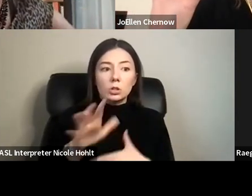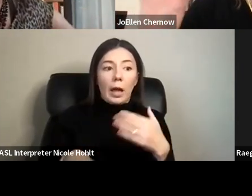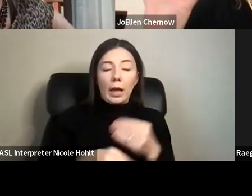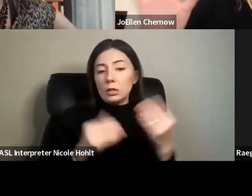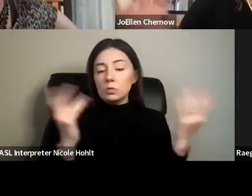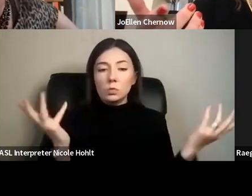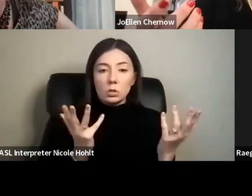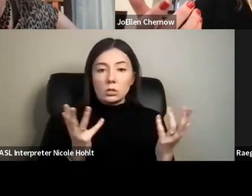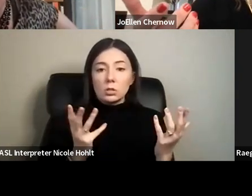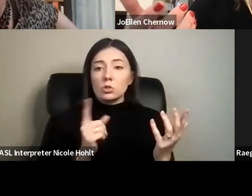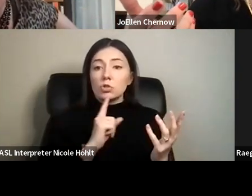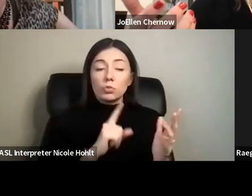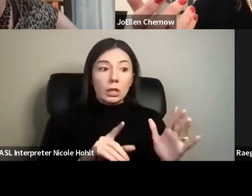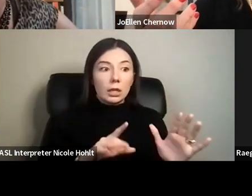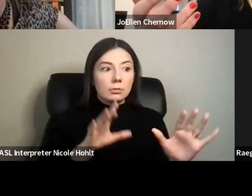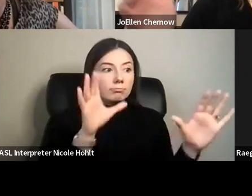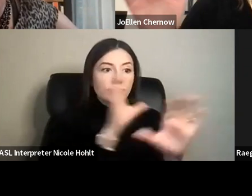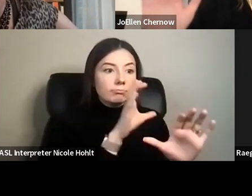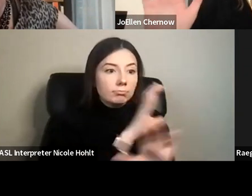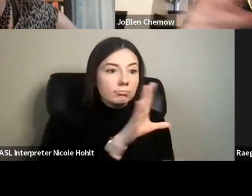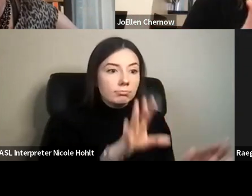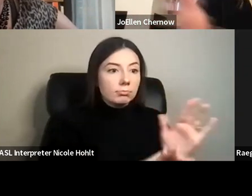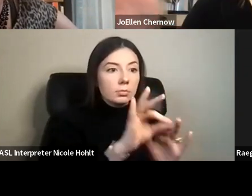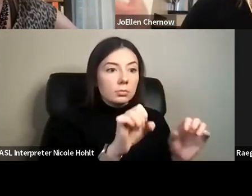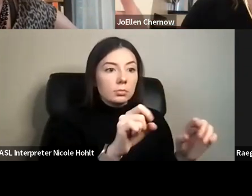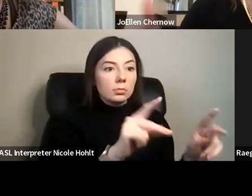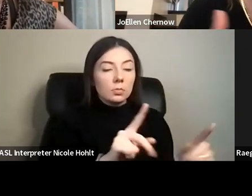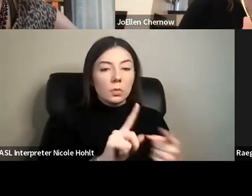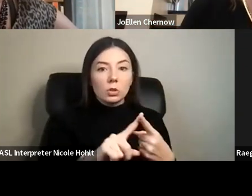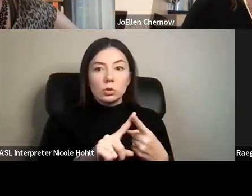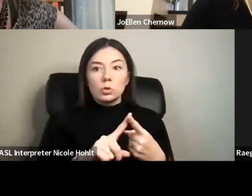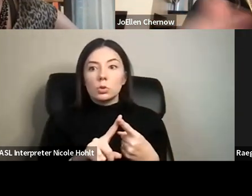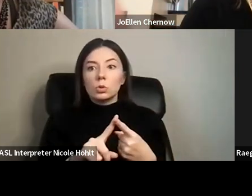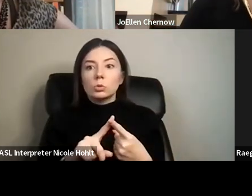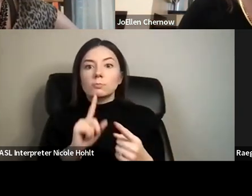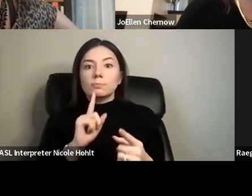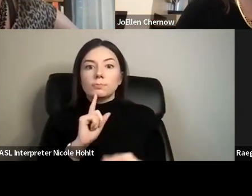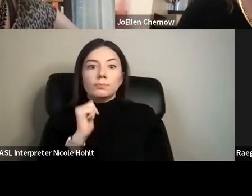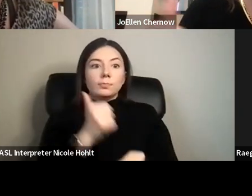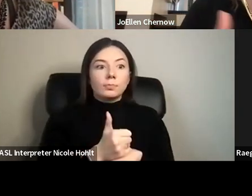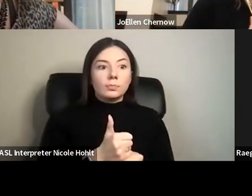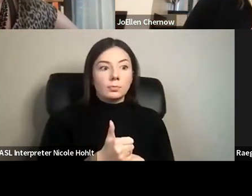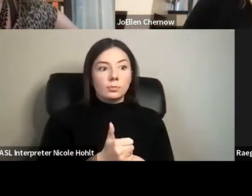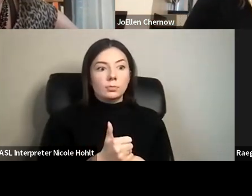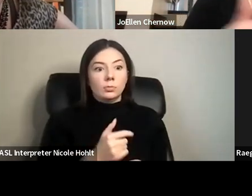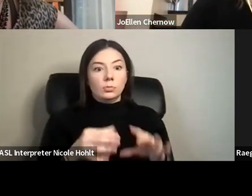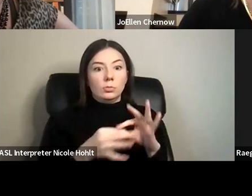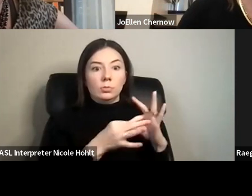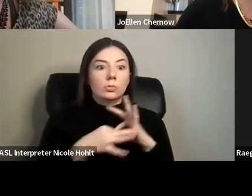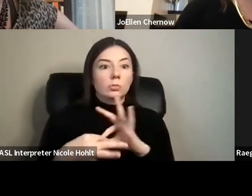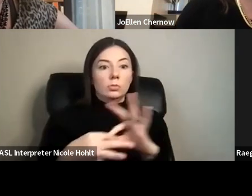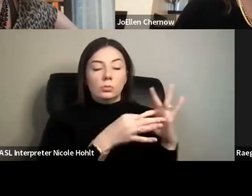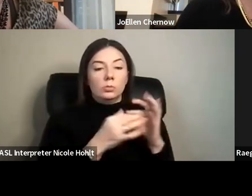to seek out opportunities to build out intersectionality within two workers and to build